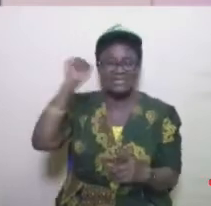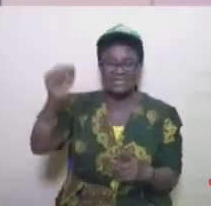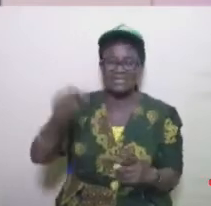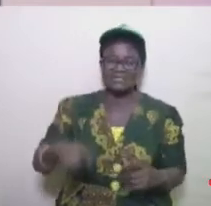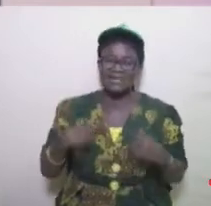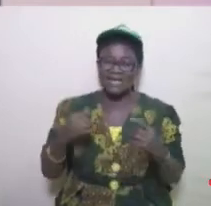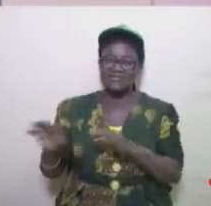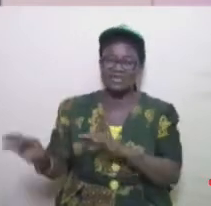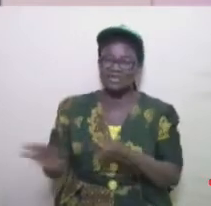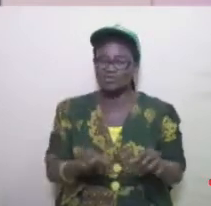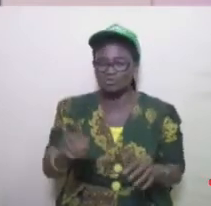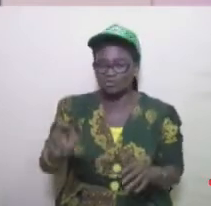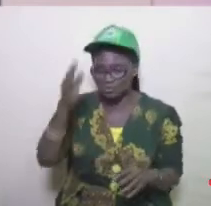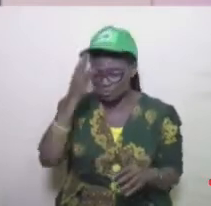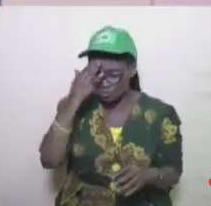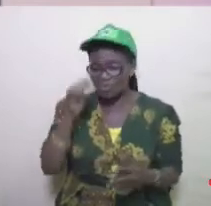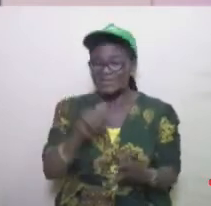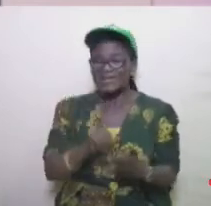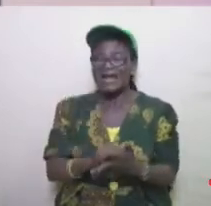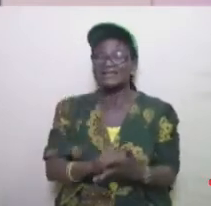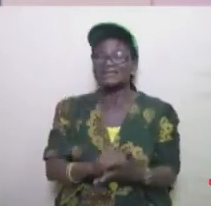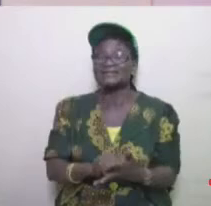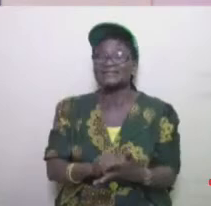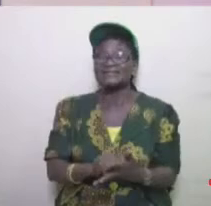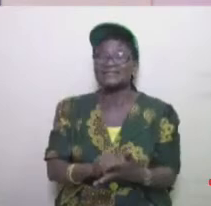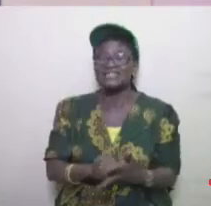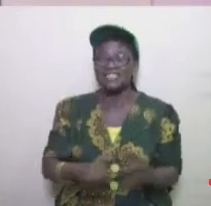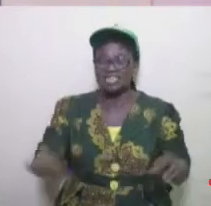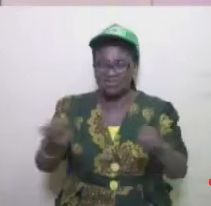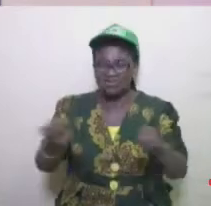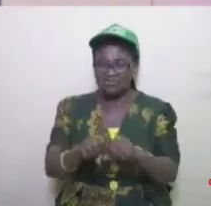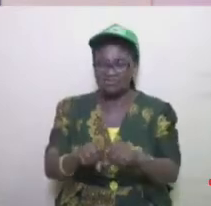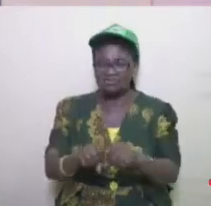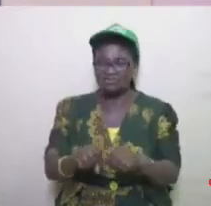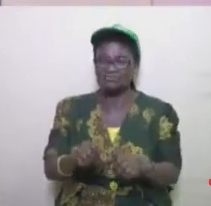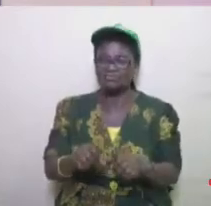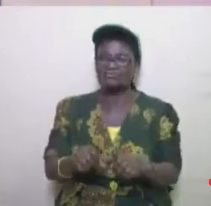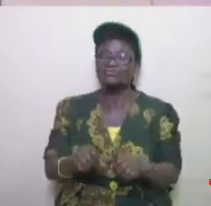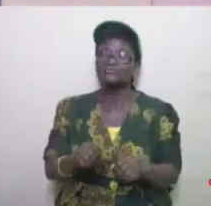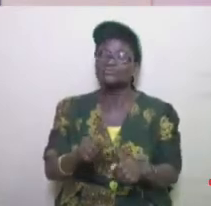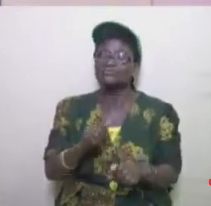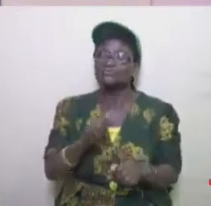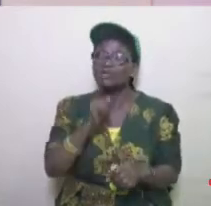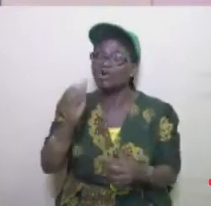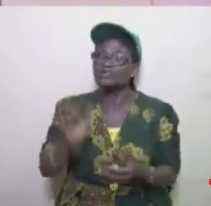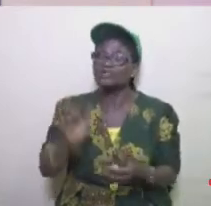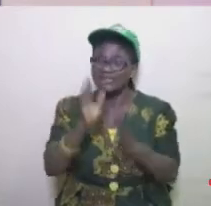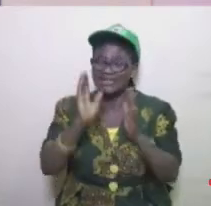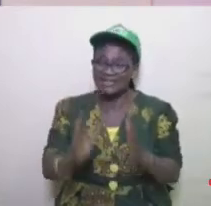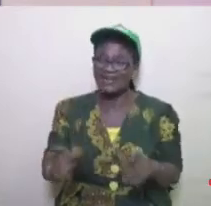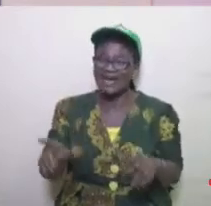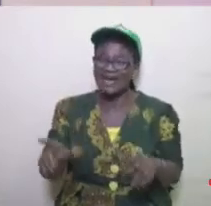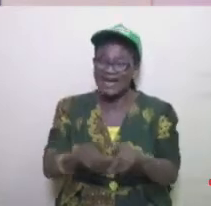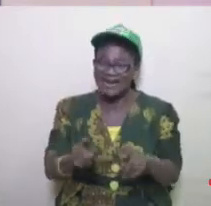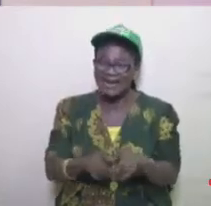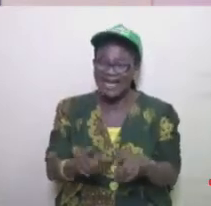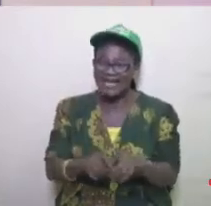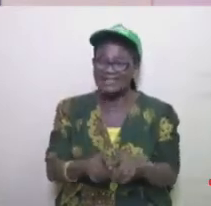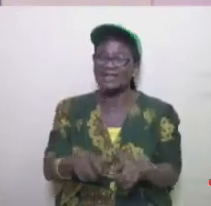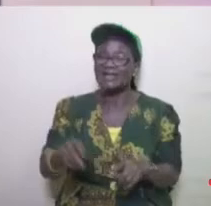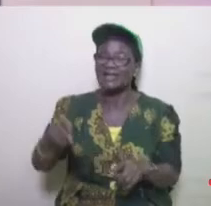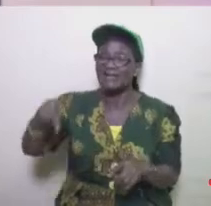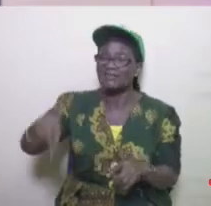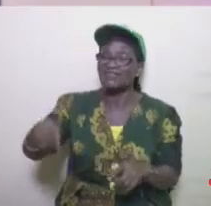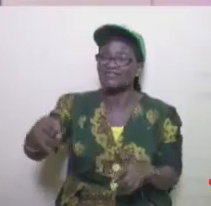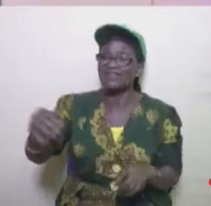Do you know that even unbeliever like Pharaoh was able to discern the anointing of